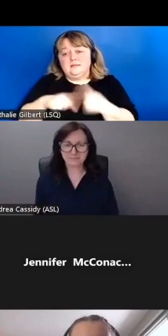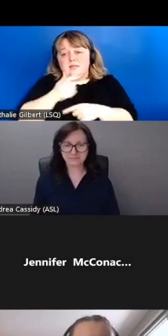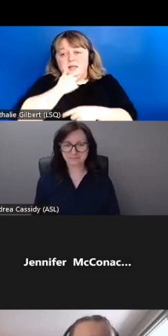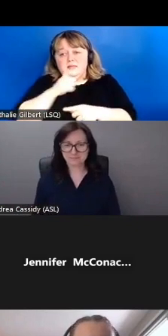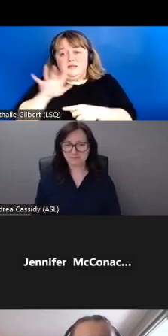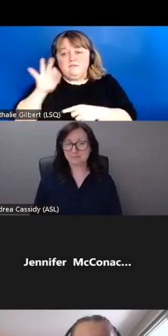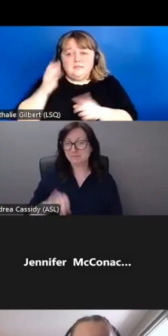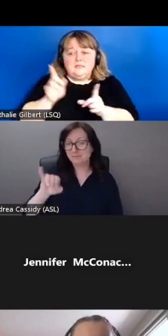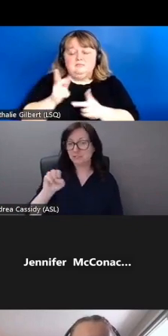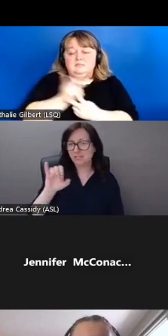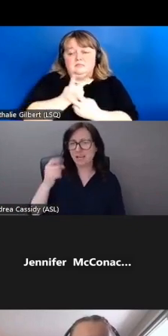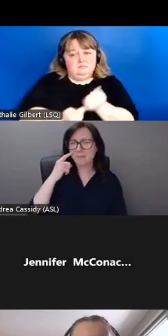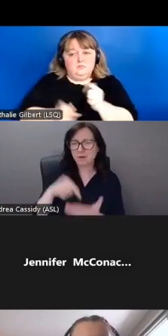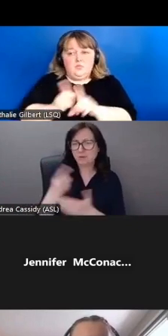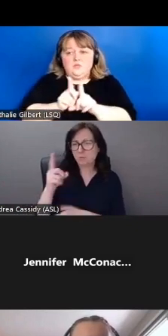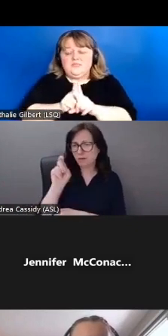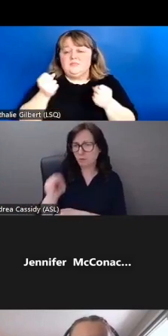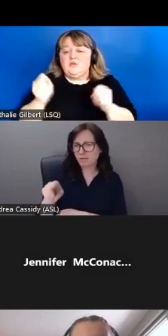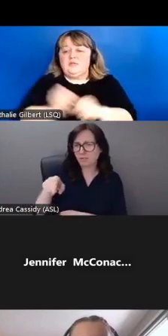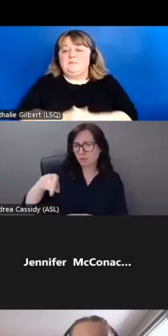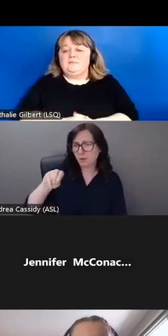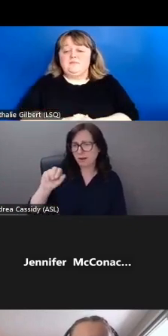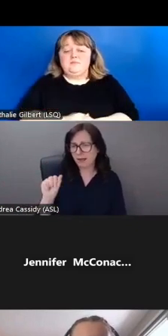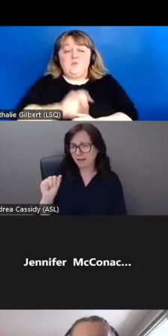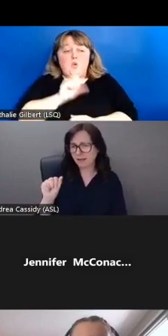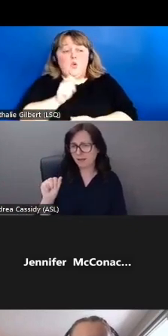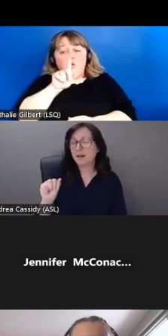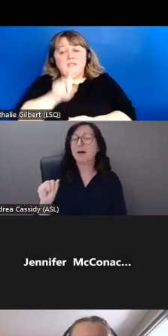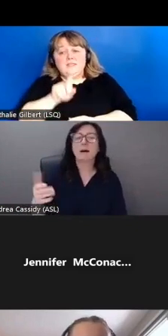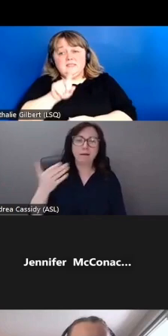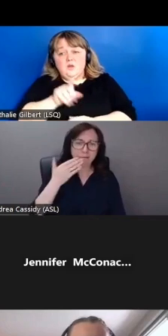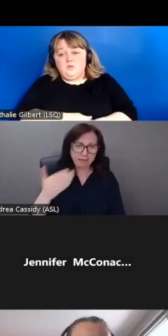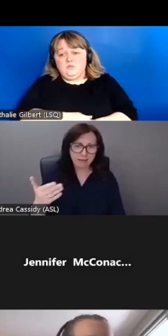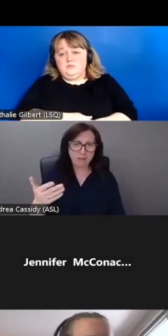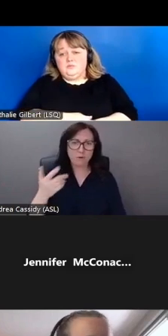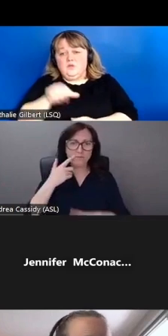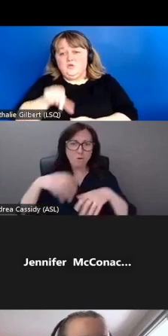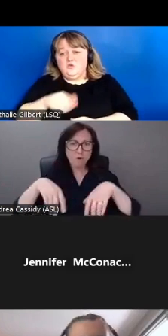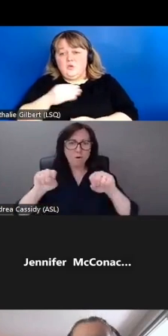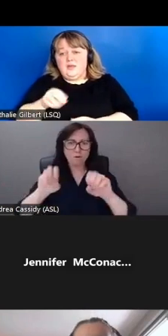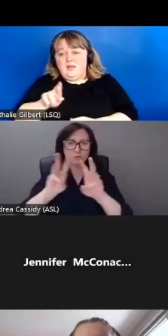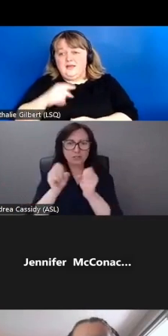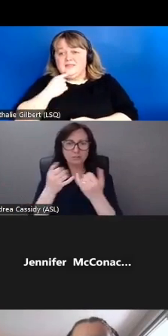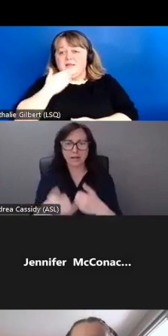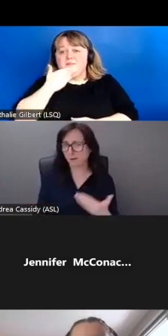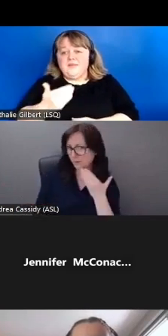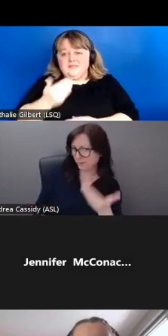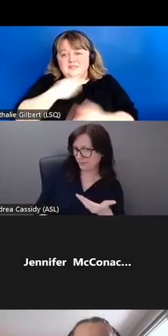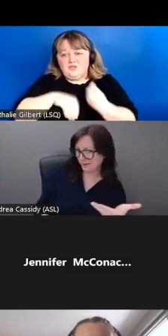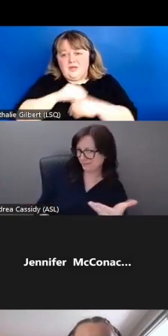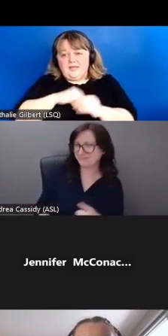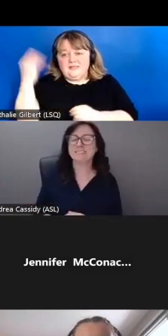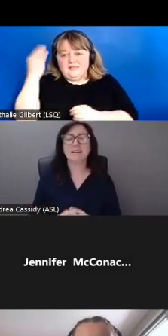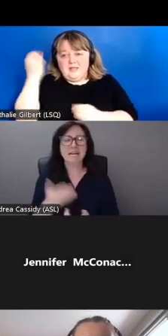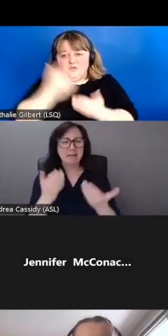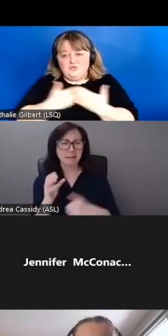do see there was a question here in the Q&A. It says, thank you for providing the session today. You're welcome. I may have missed